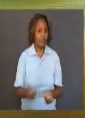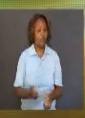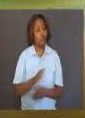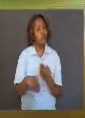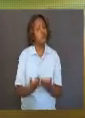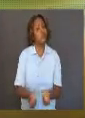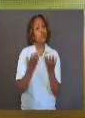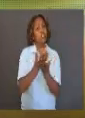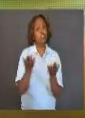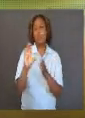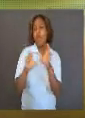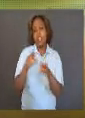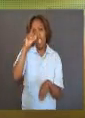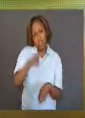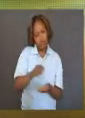things we have to do.